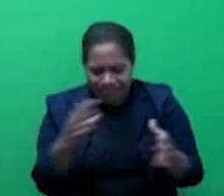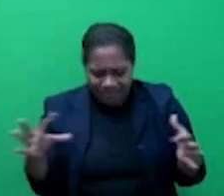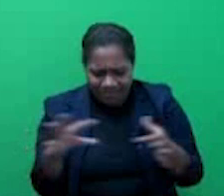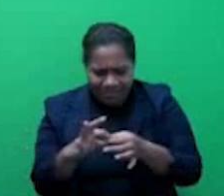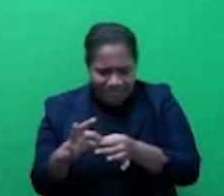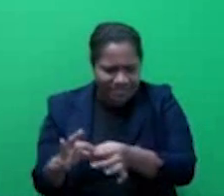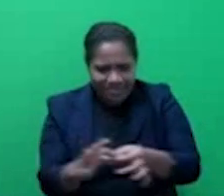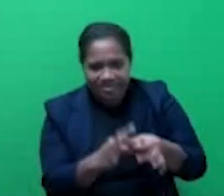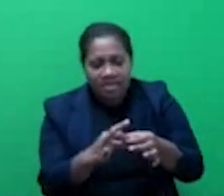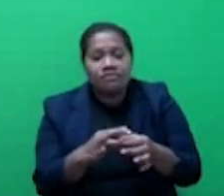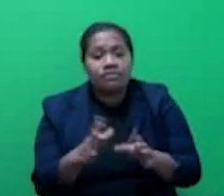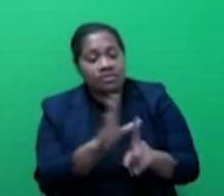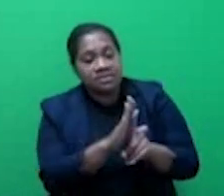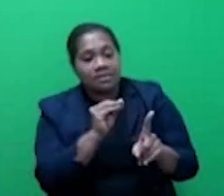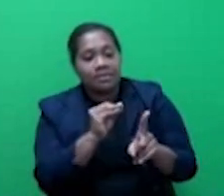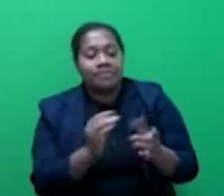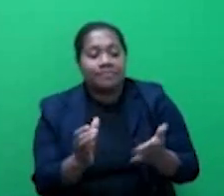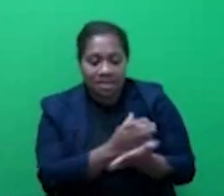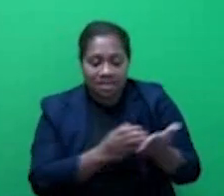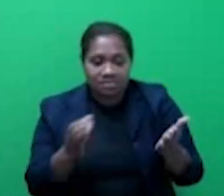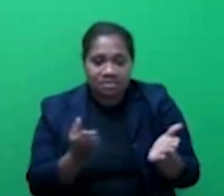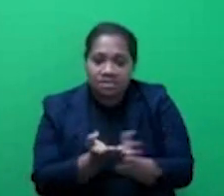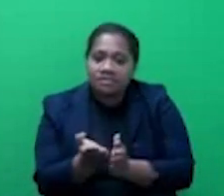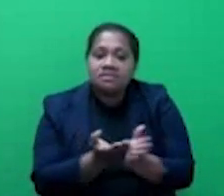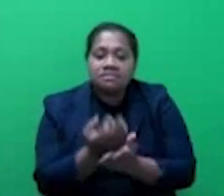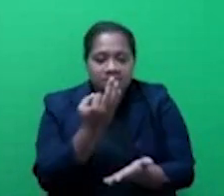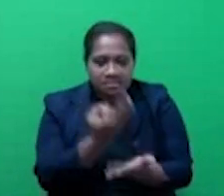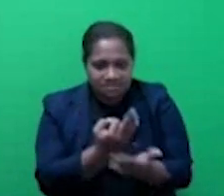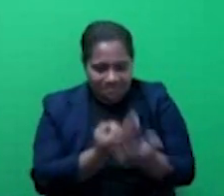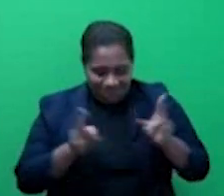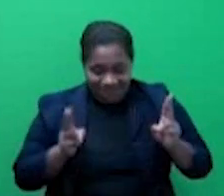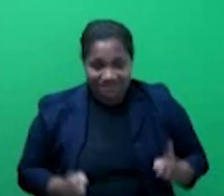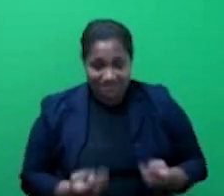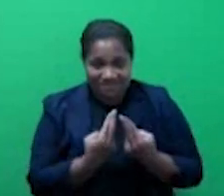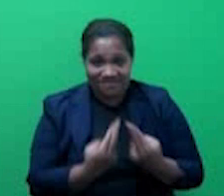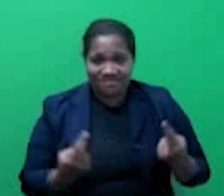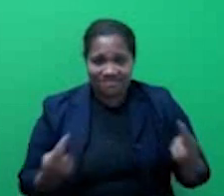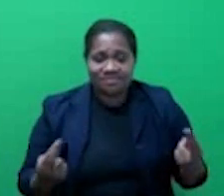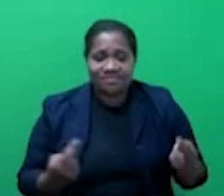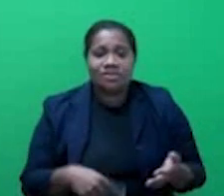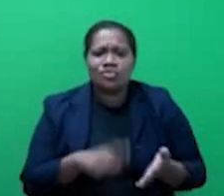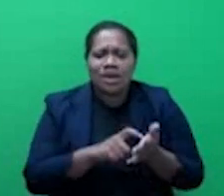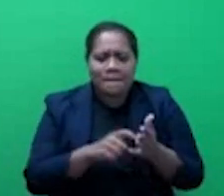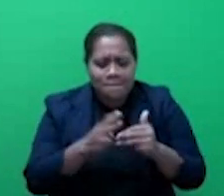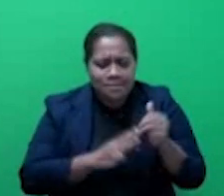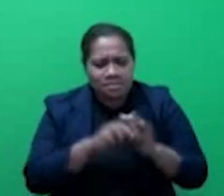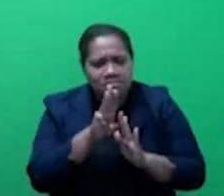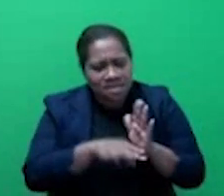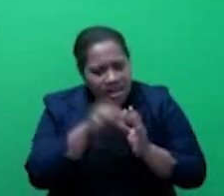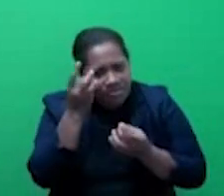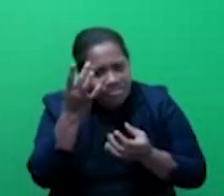example, customer service, finance, human resource, credit management, and information